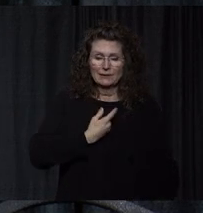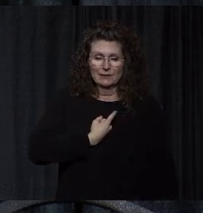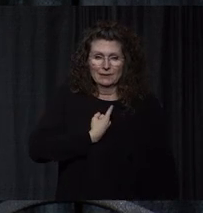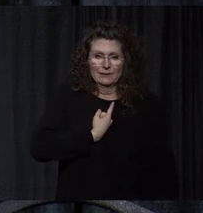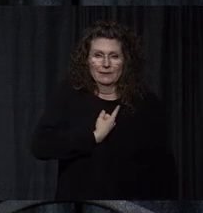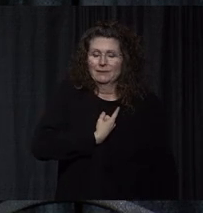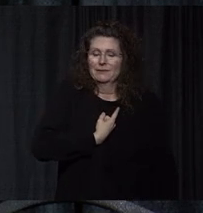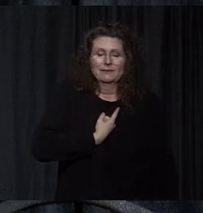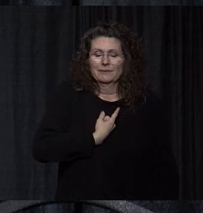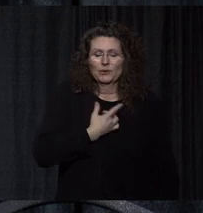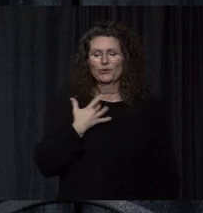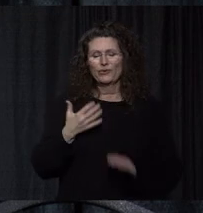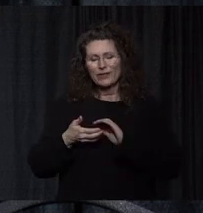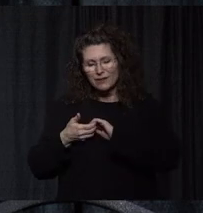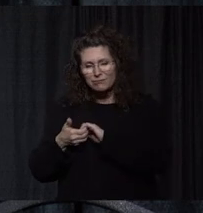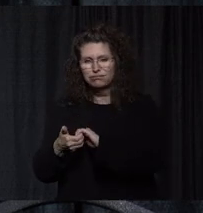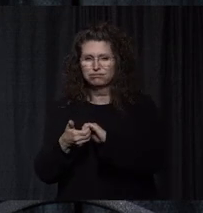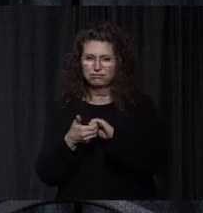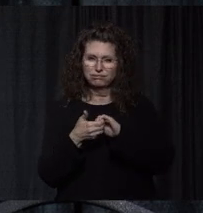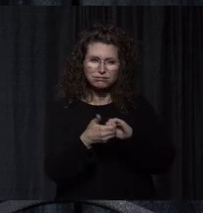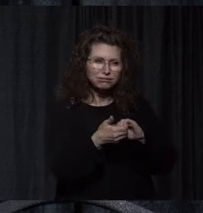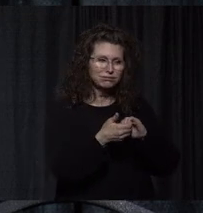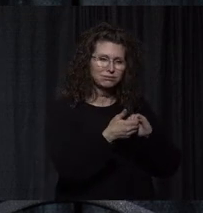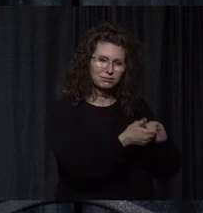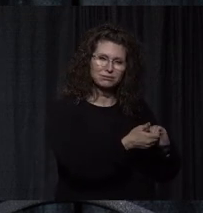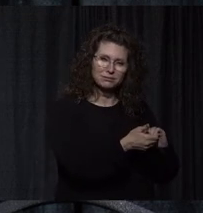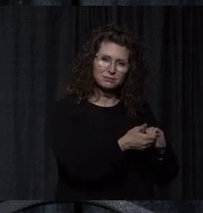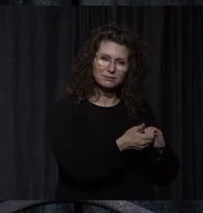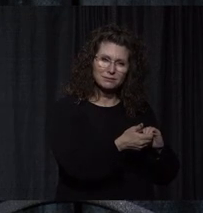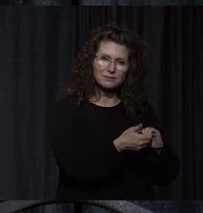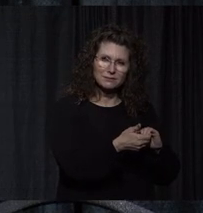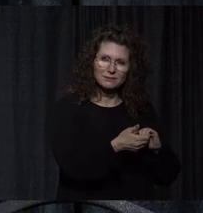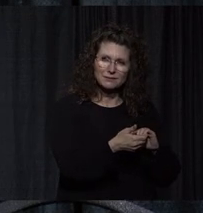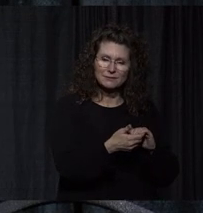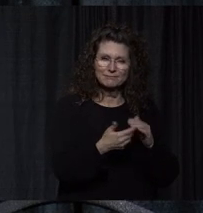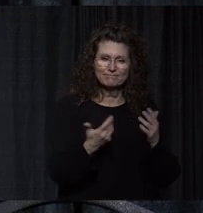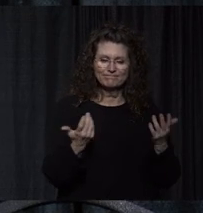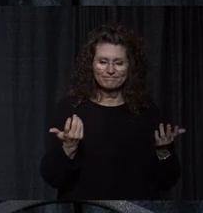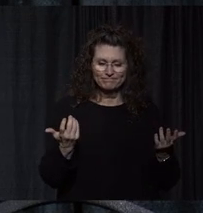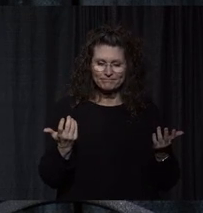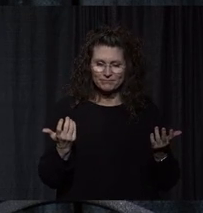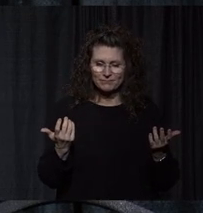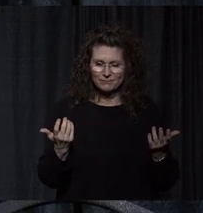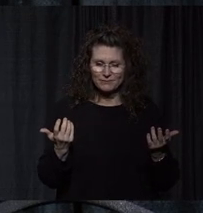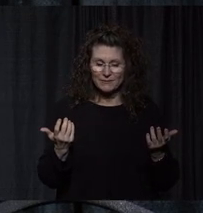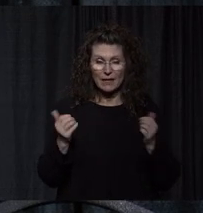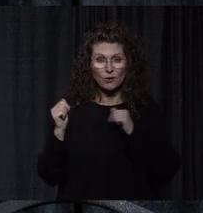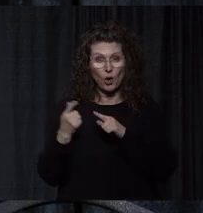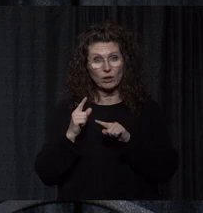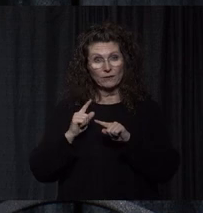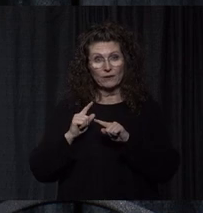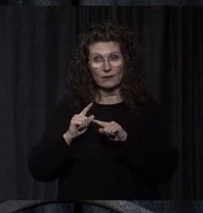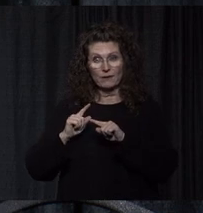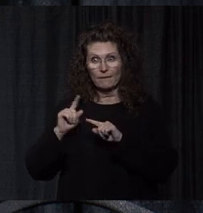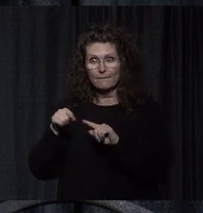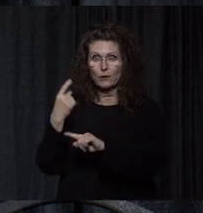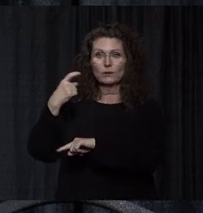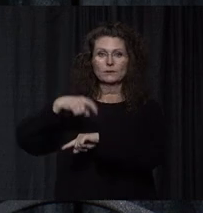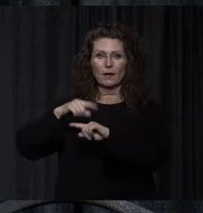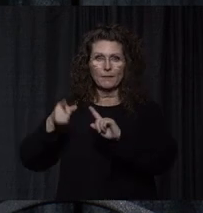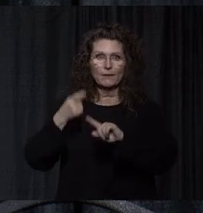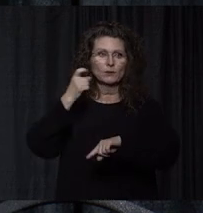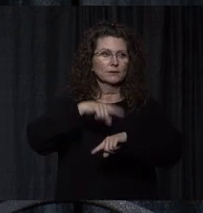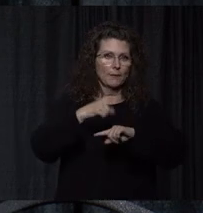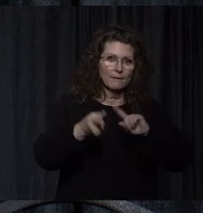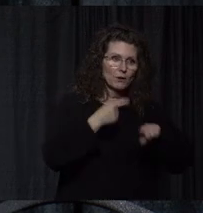alone. And that we can do an end or have an end to the firsts, right? In